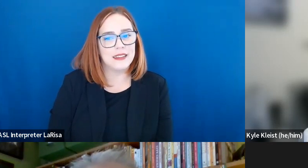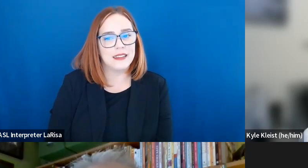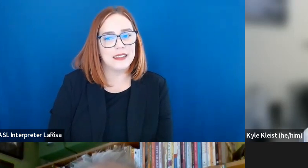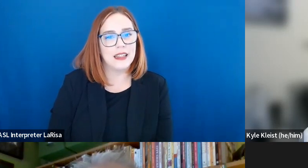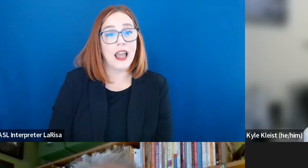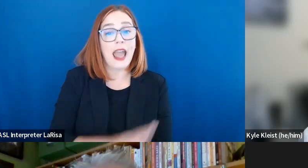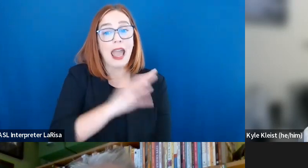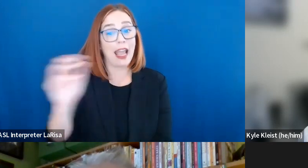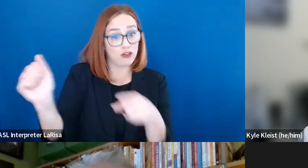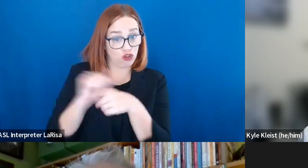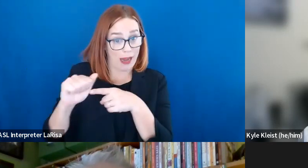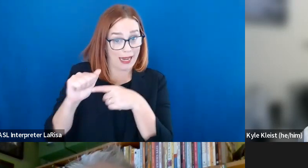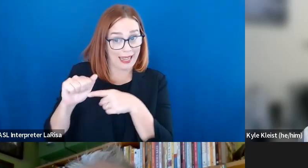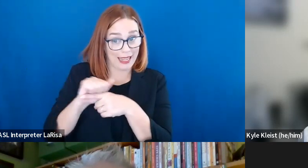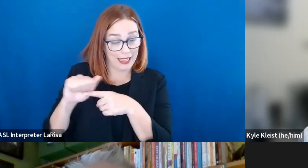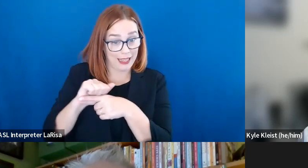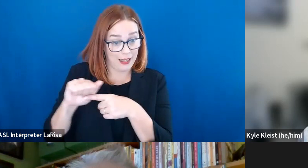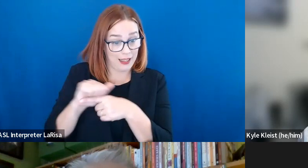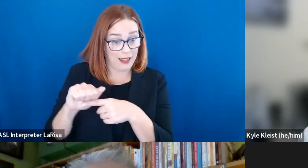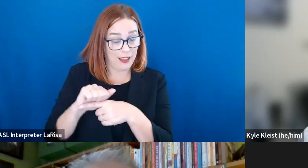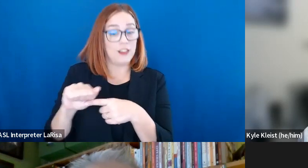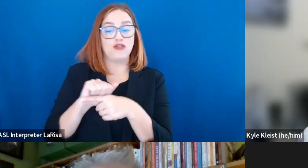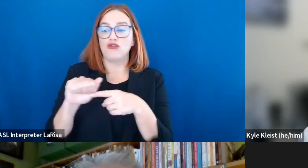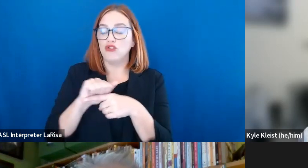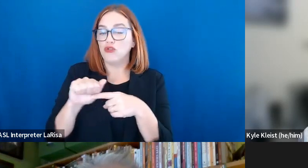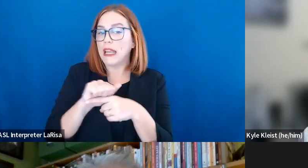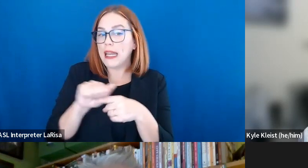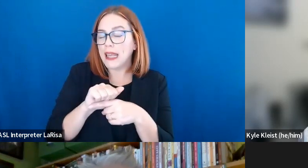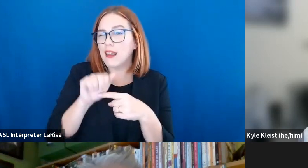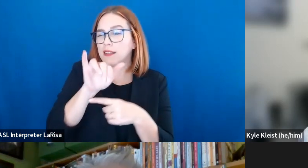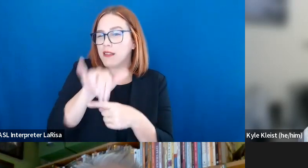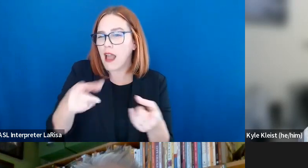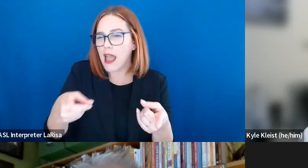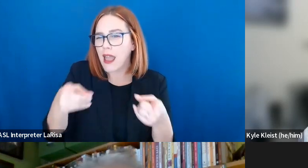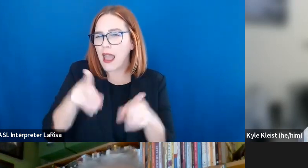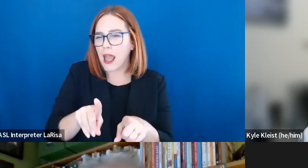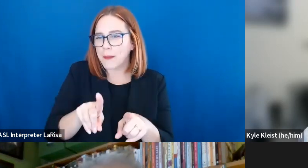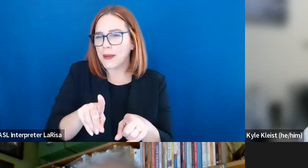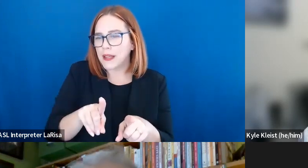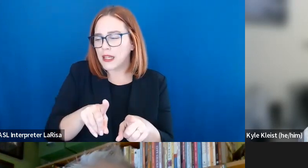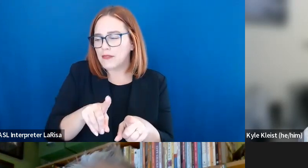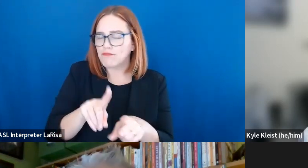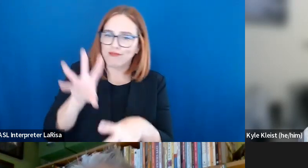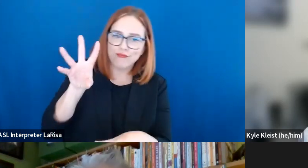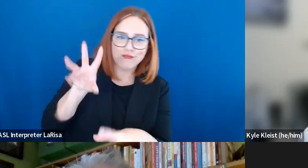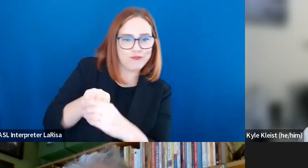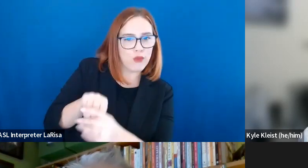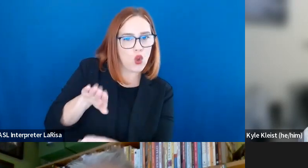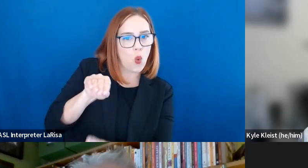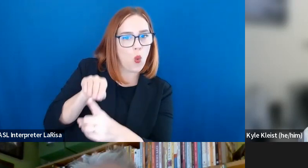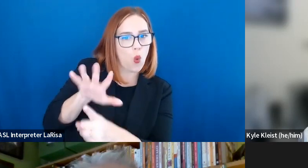training? Is training something that happens as part of your maybe orientation